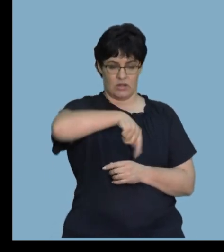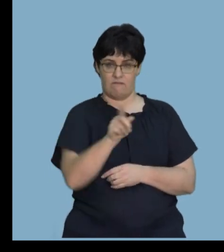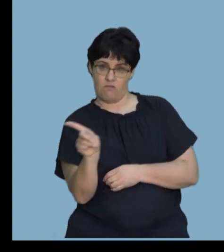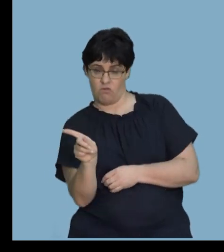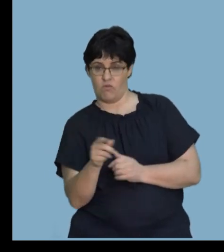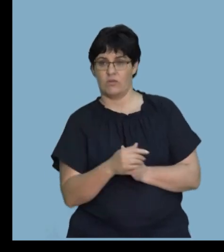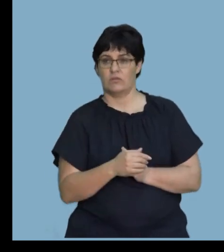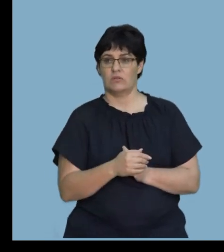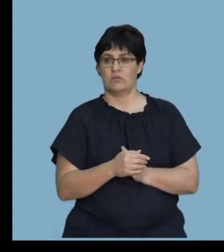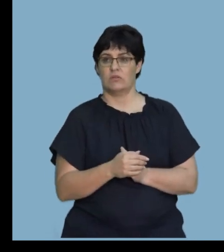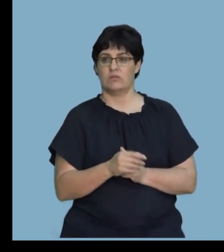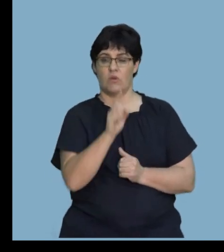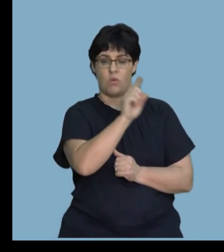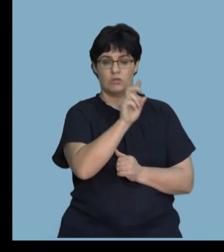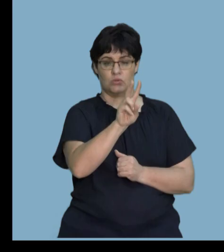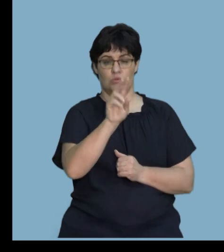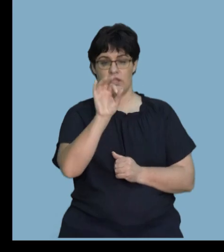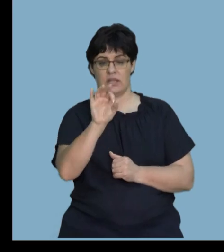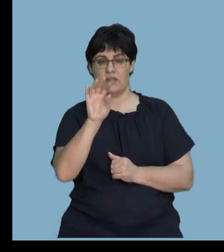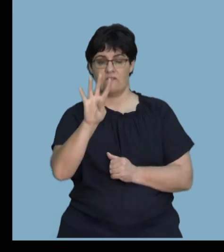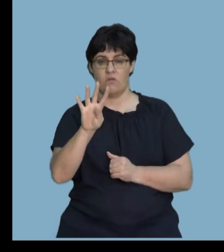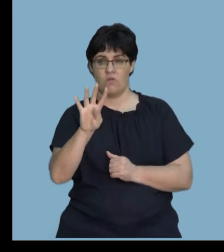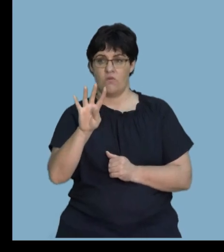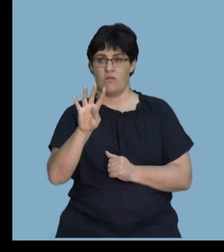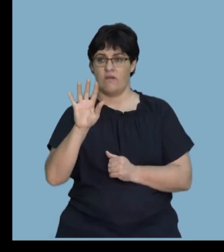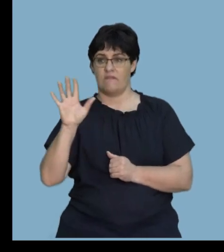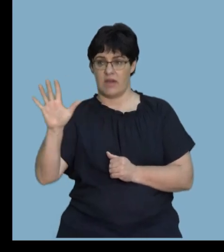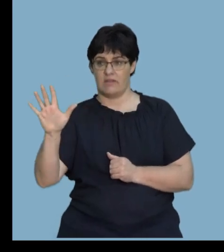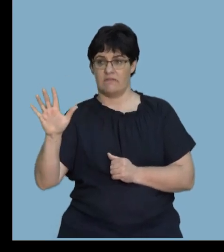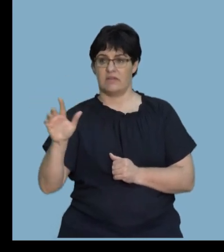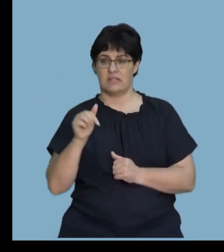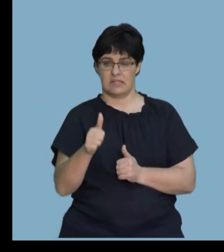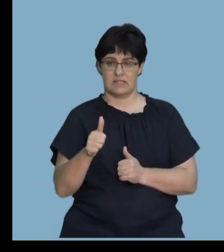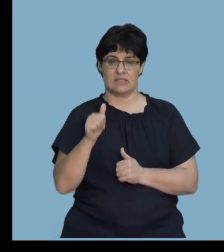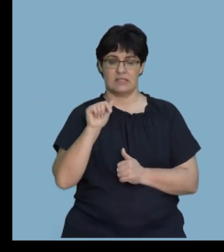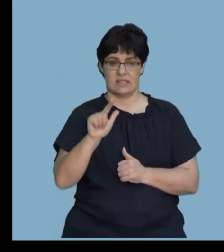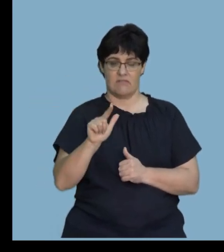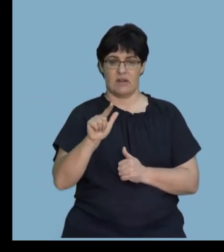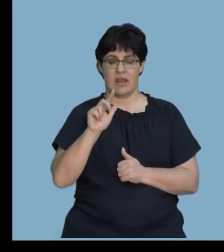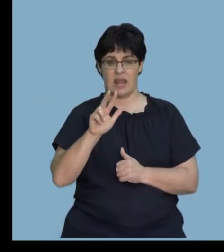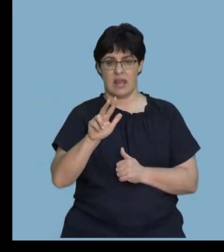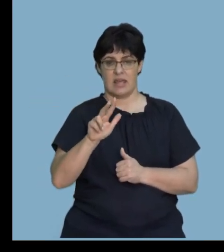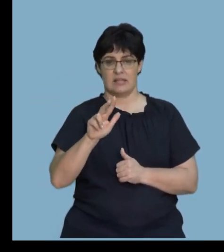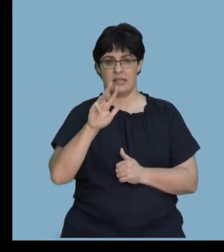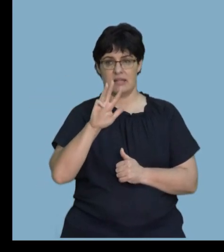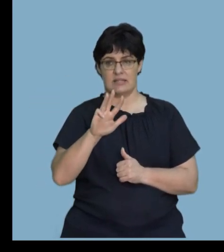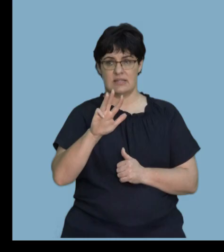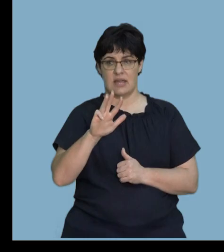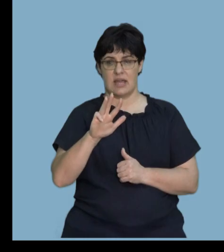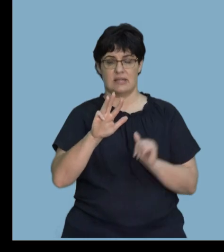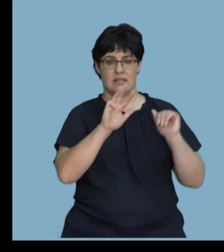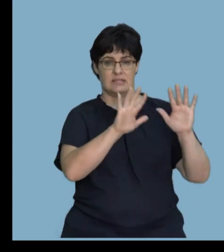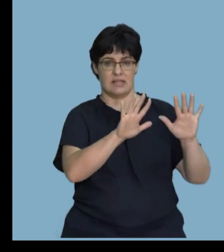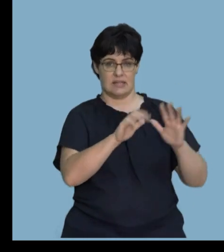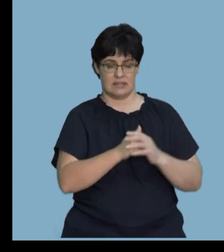2, 3, 4, 5, 6, 7, 8, 9,